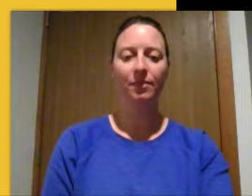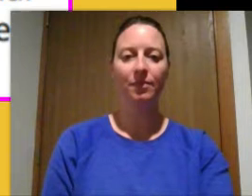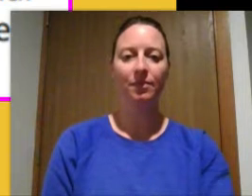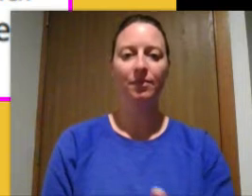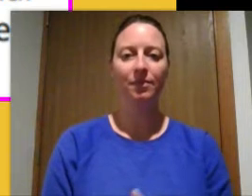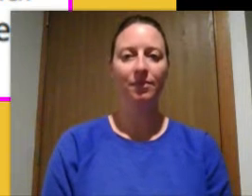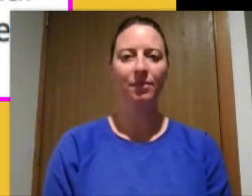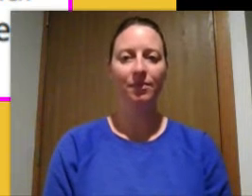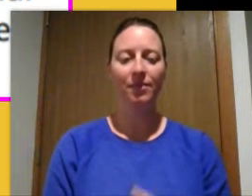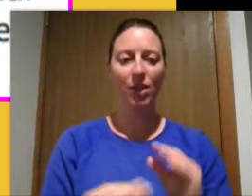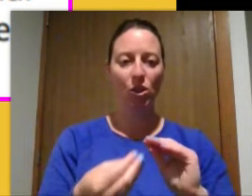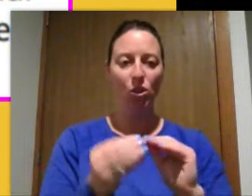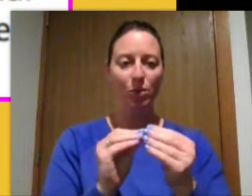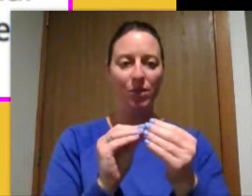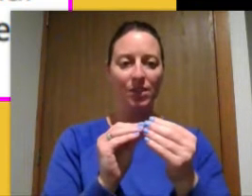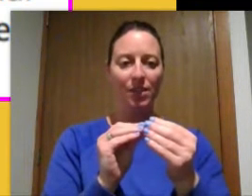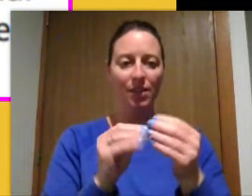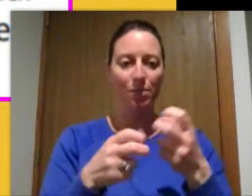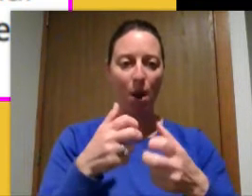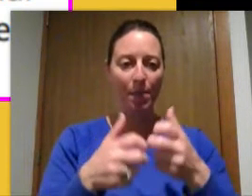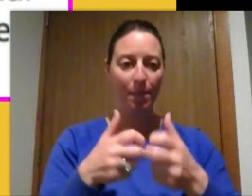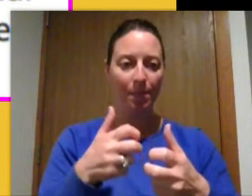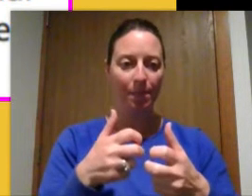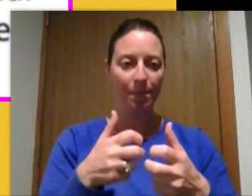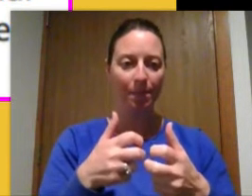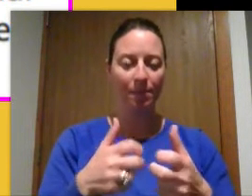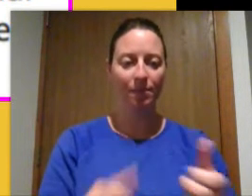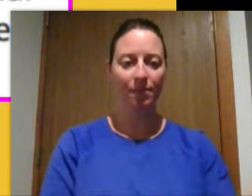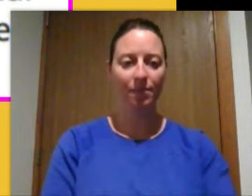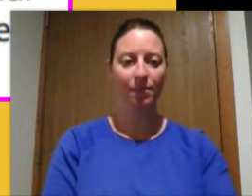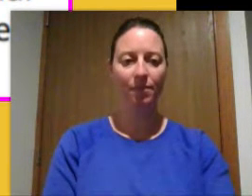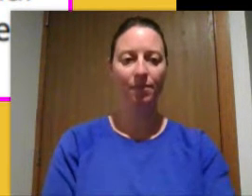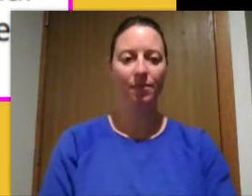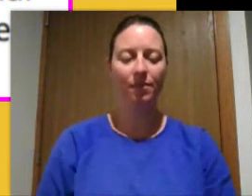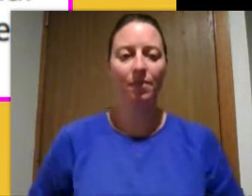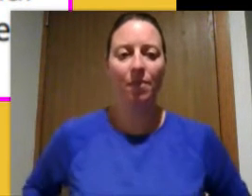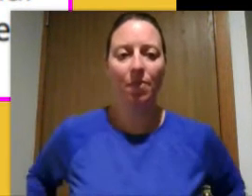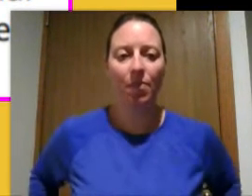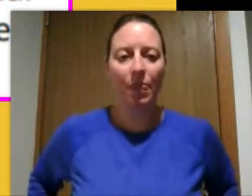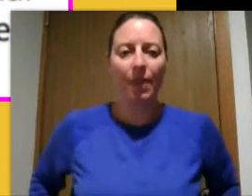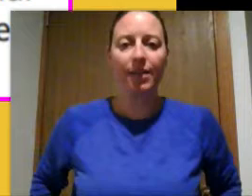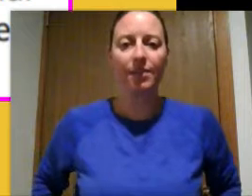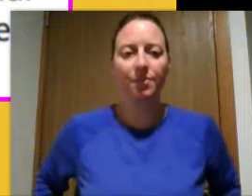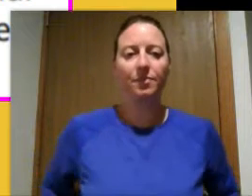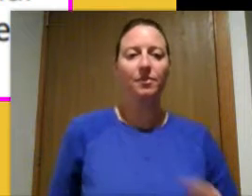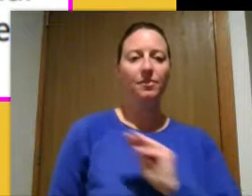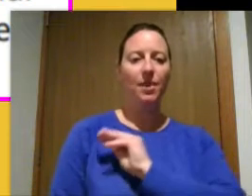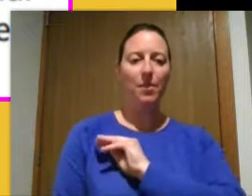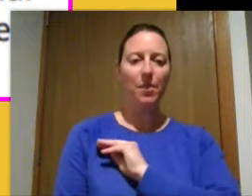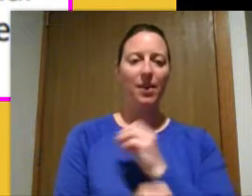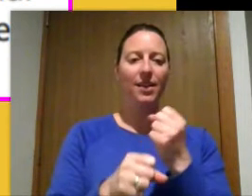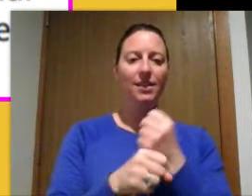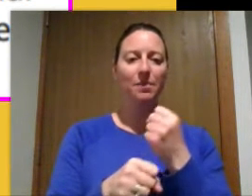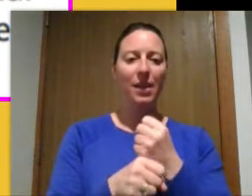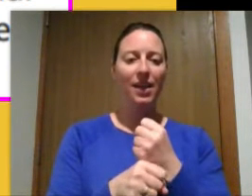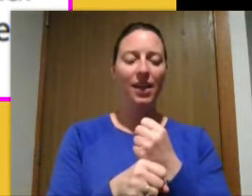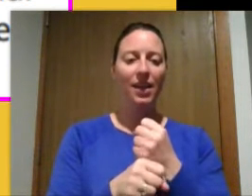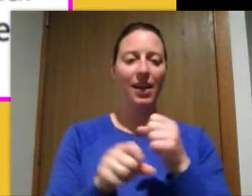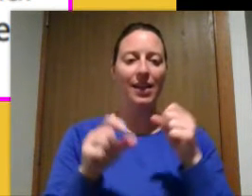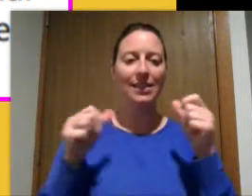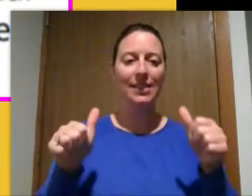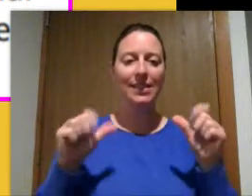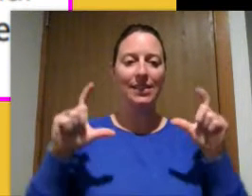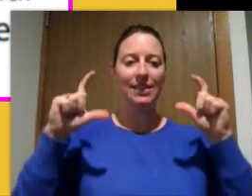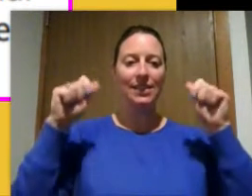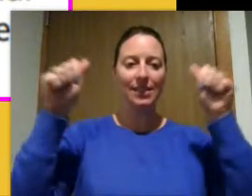Our numeracy for the day is this word problem. Mary Beth is making a banner for